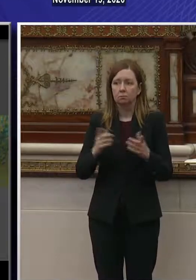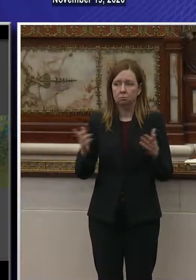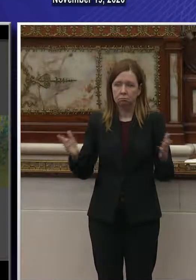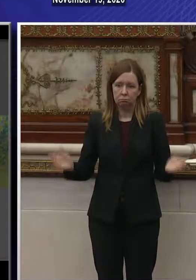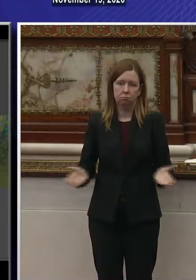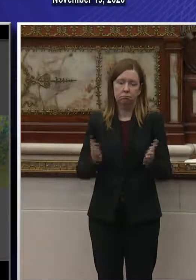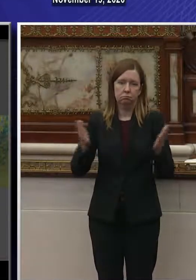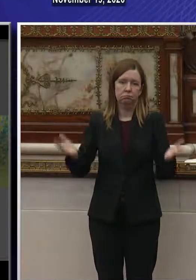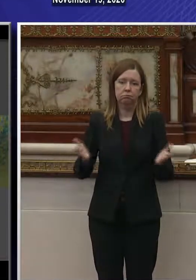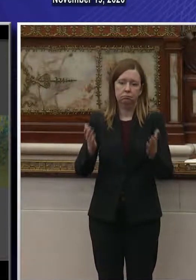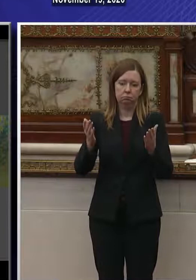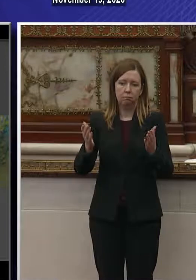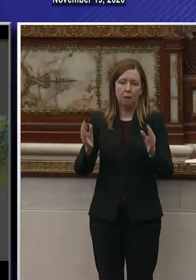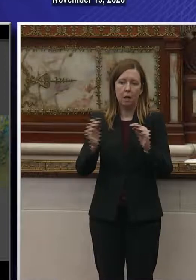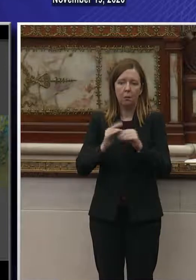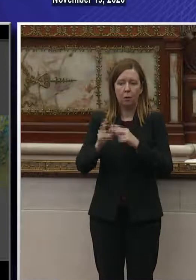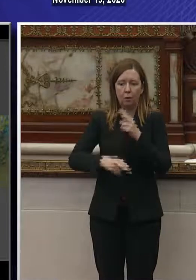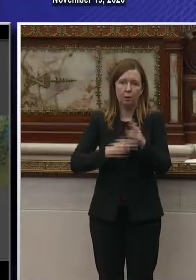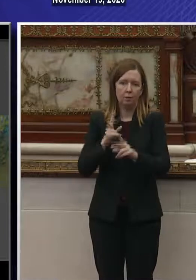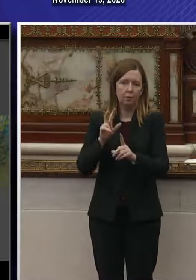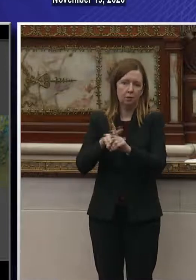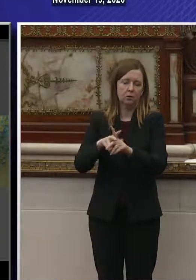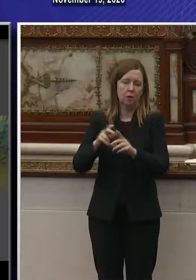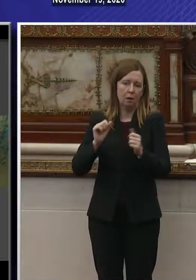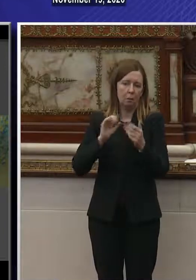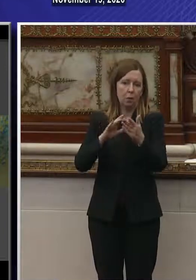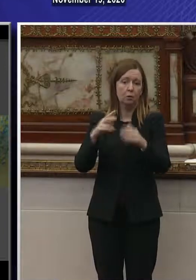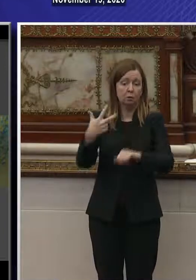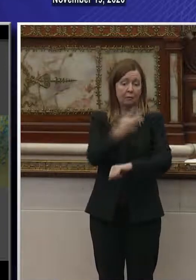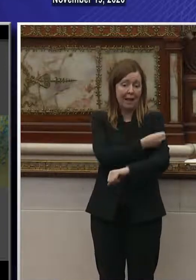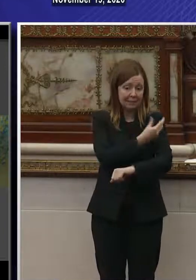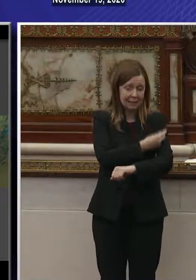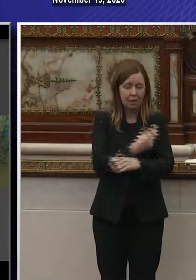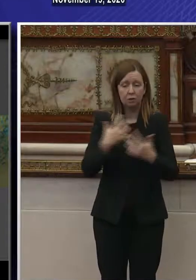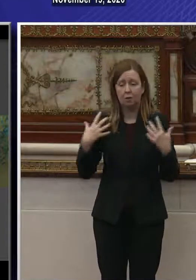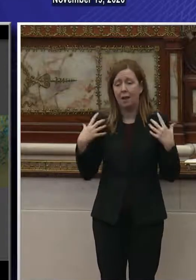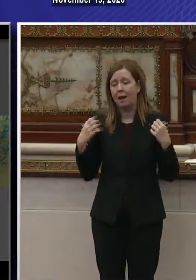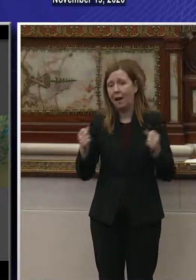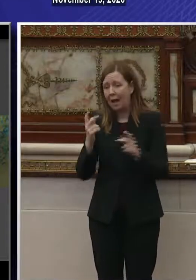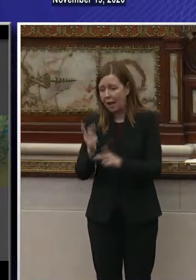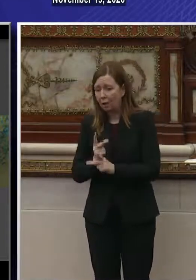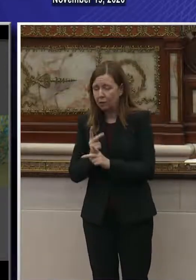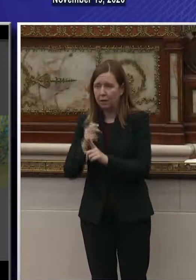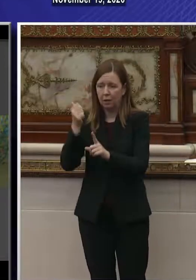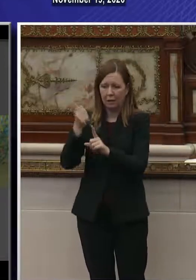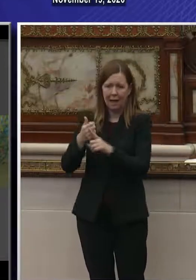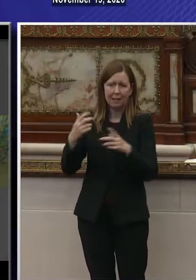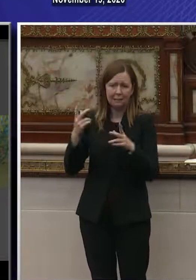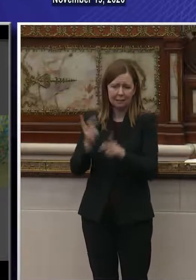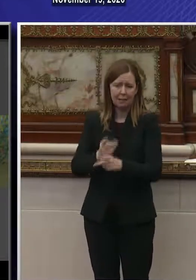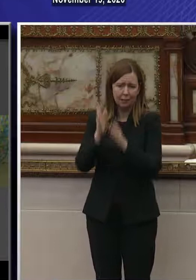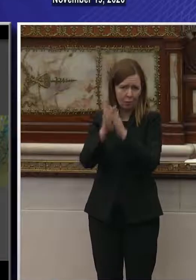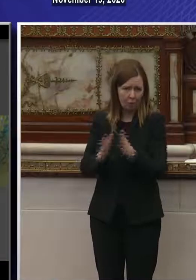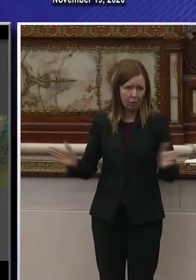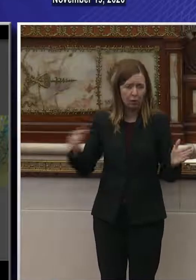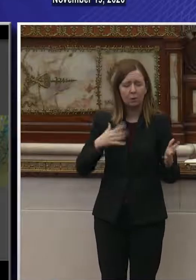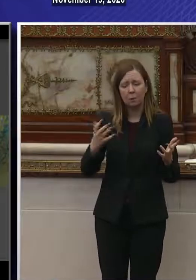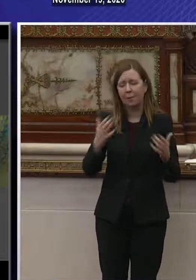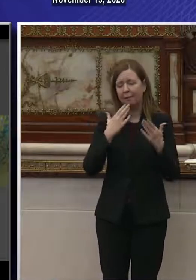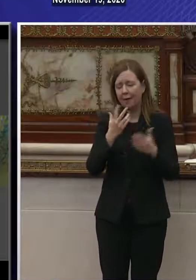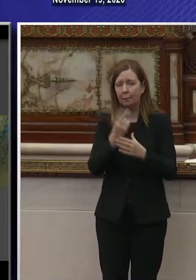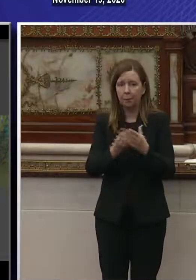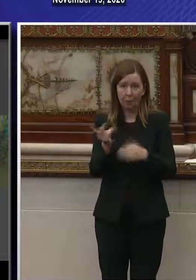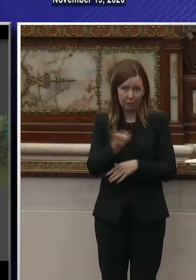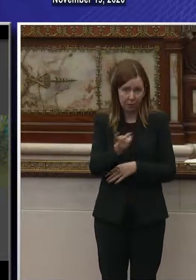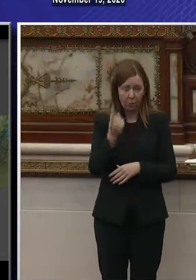to build out a more universal approach towards vaccination and healthcare and self-care, you know, overall. So I want to thank both